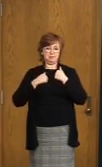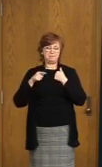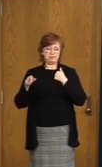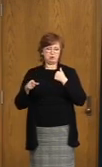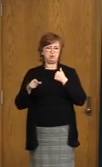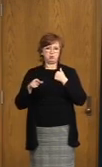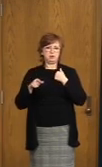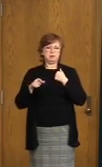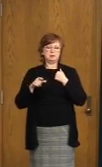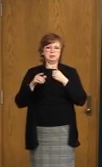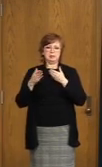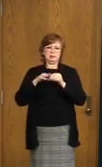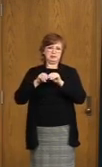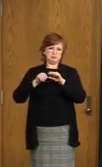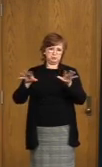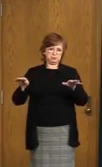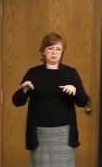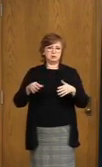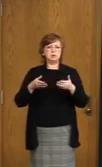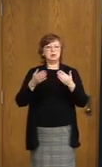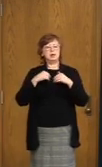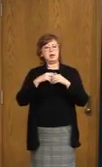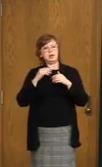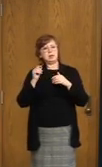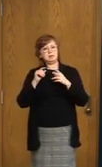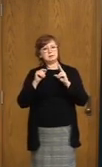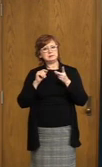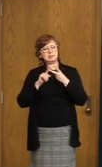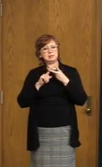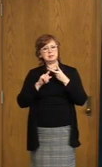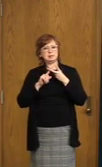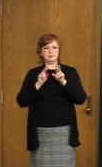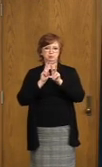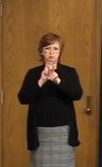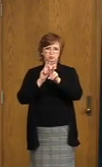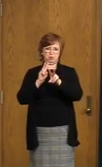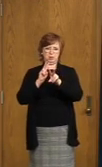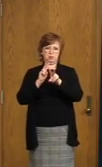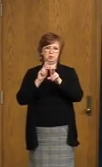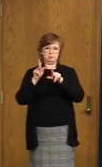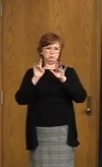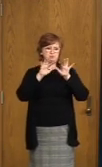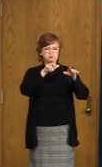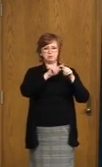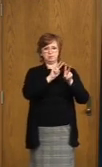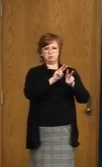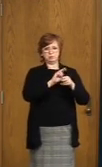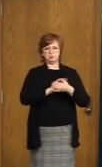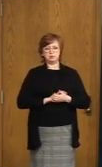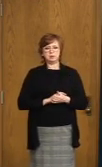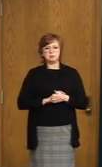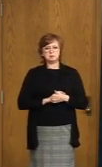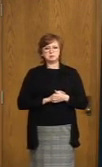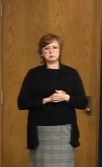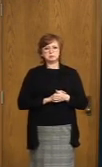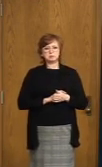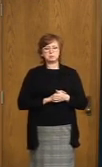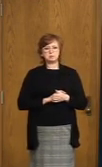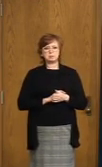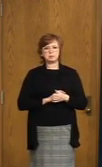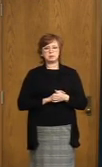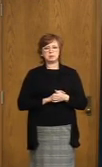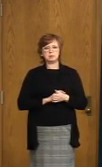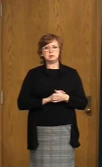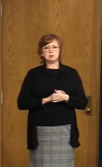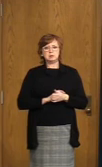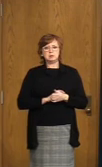issue in the north, and the fact that sometimes it's very difficult to isolate safely in a household if you can't have your own room and